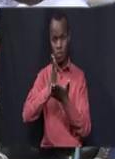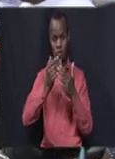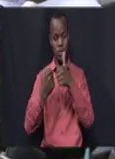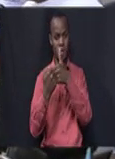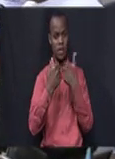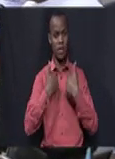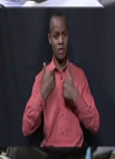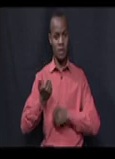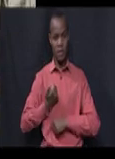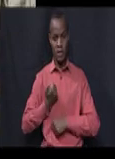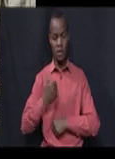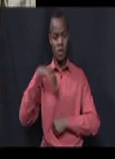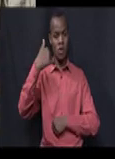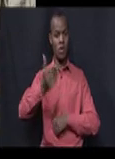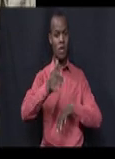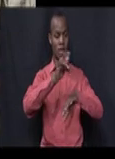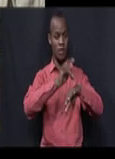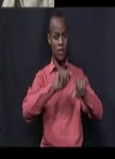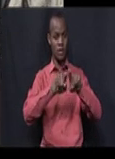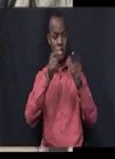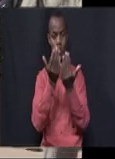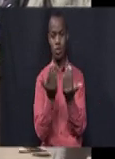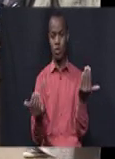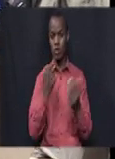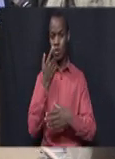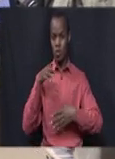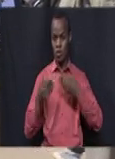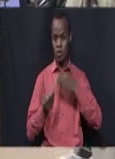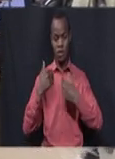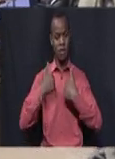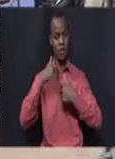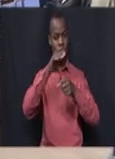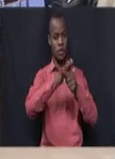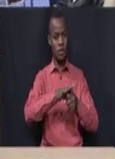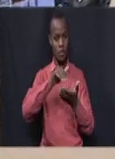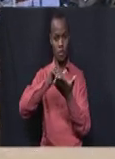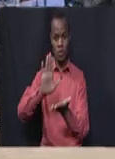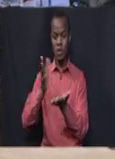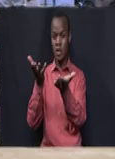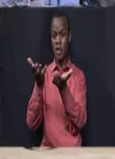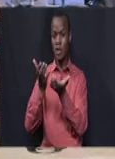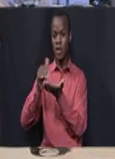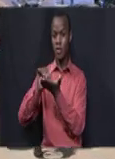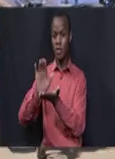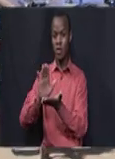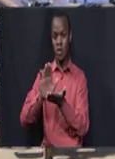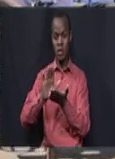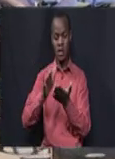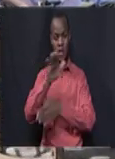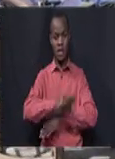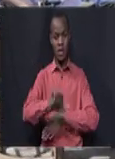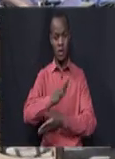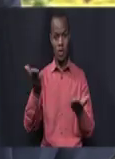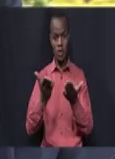with girls lagging behind. Children with disability are more disadvantaged as they require more than just a class to learn from. Where